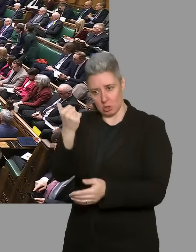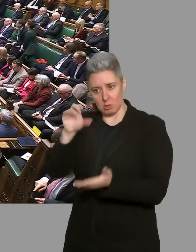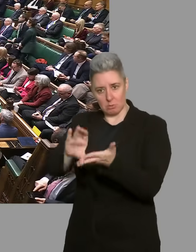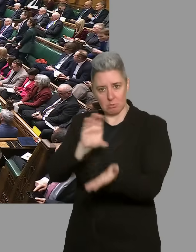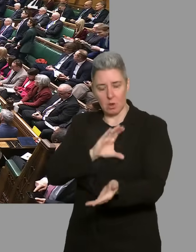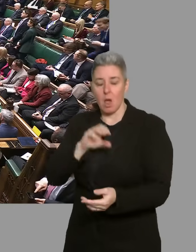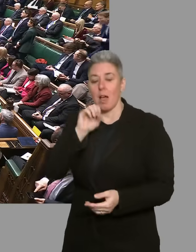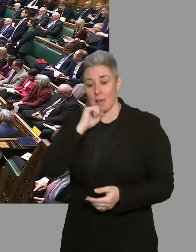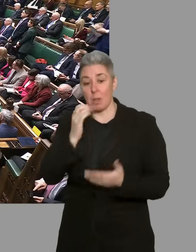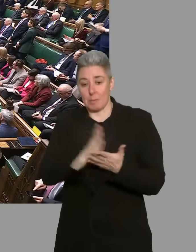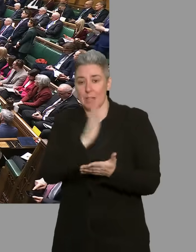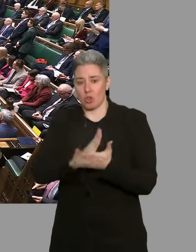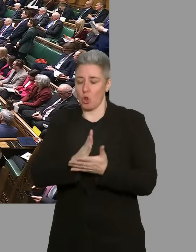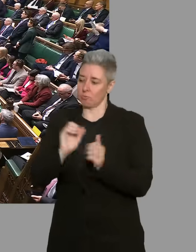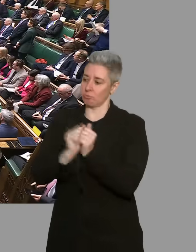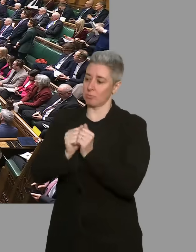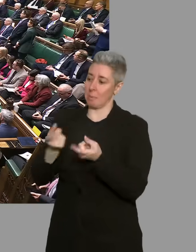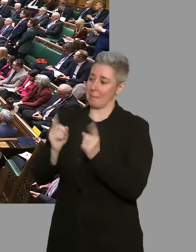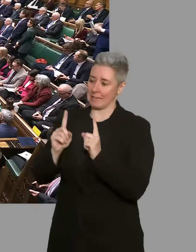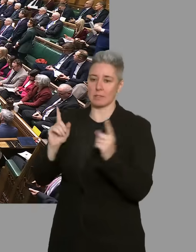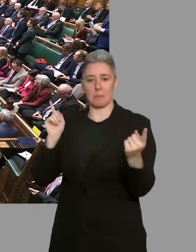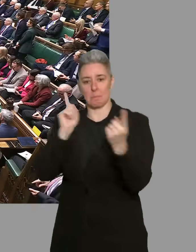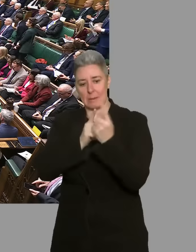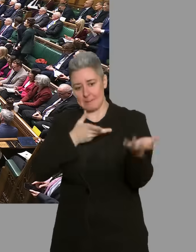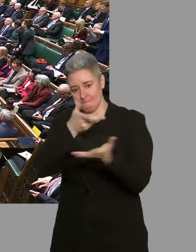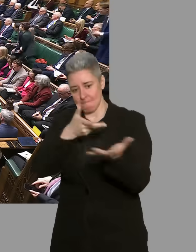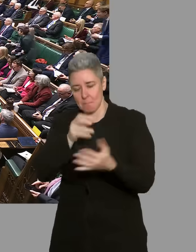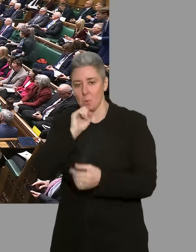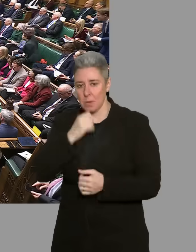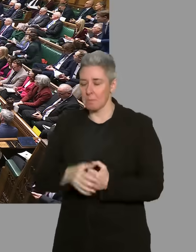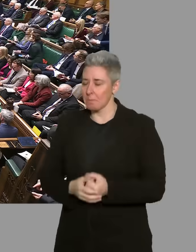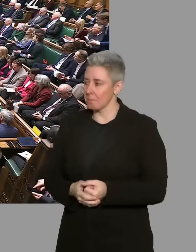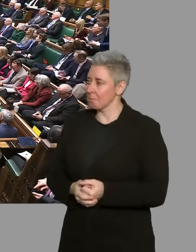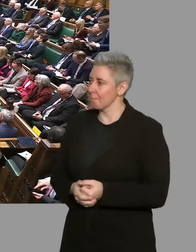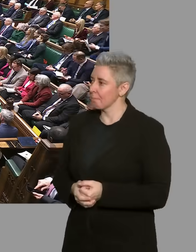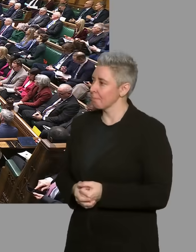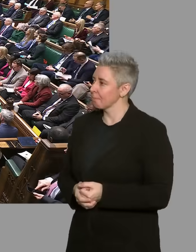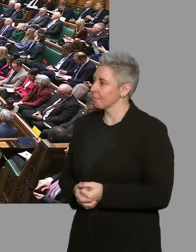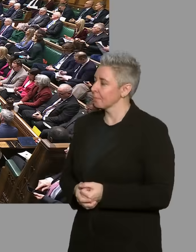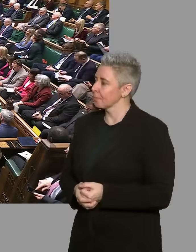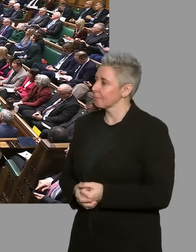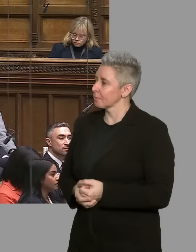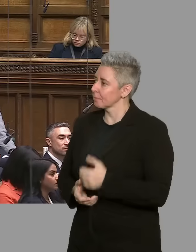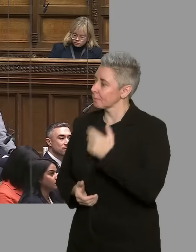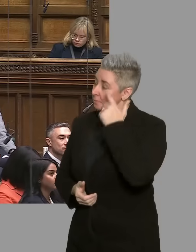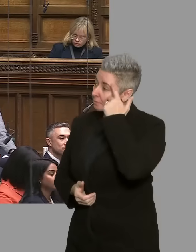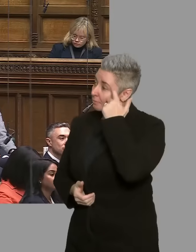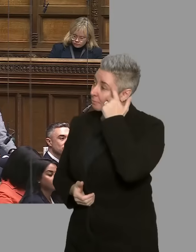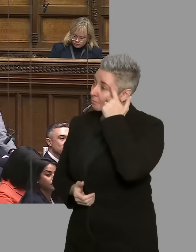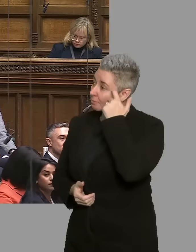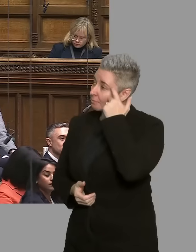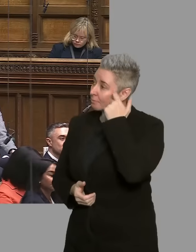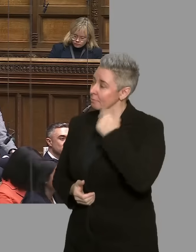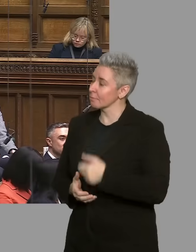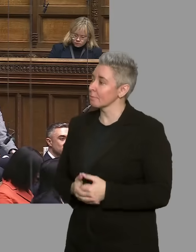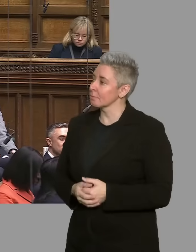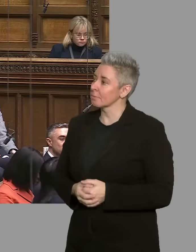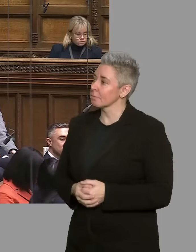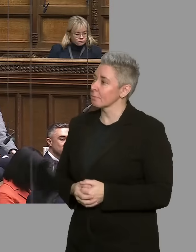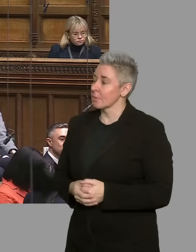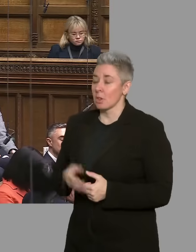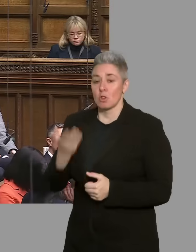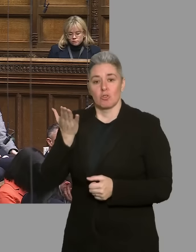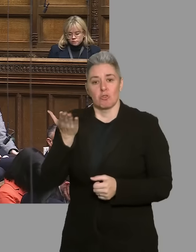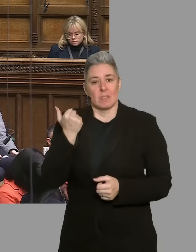Hamilton. Mr. Speaker, I recently met with bereaved constituents who lost their babies at Leeds Teaching Hospital's NHS Trust.